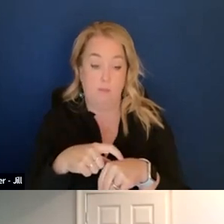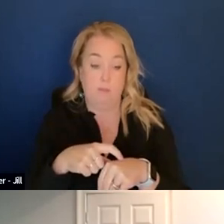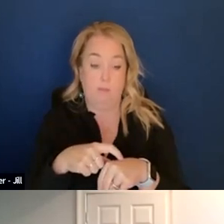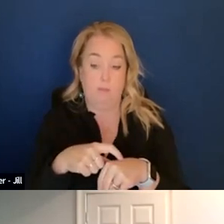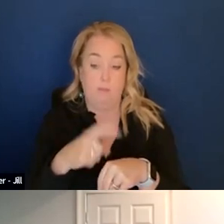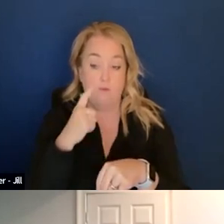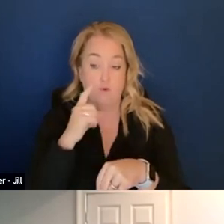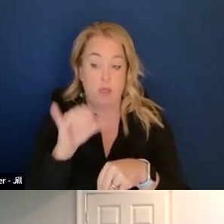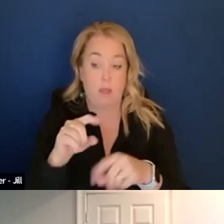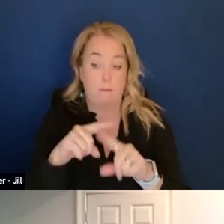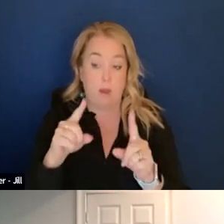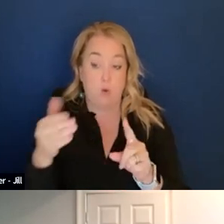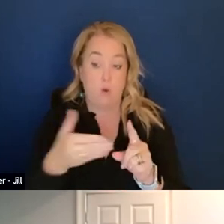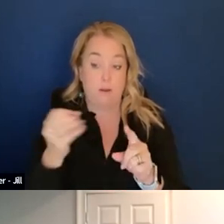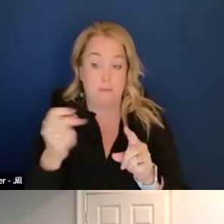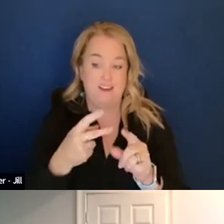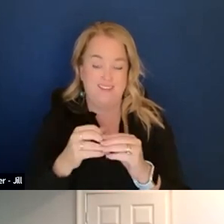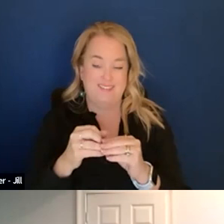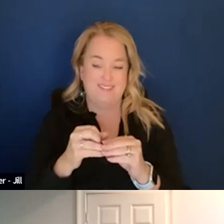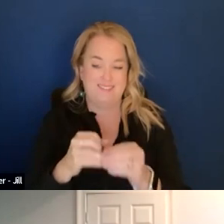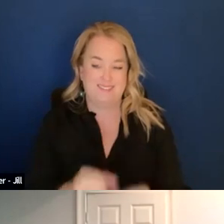on it, but welcome back.